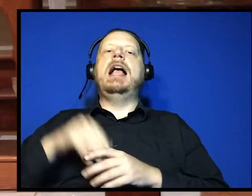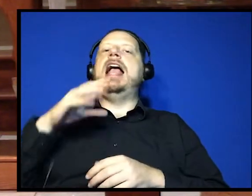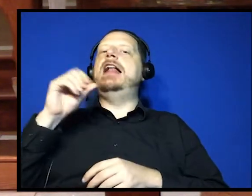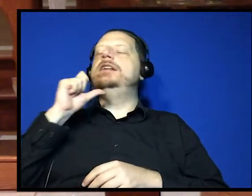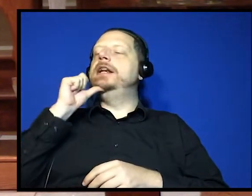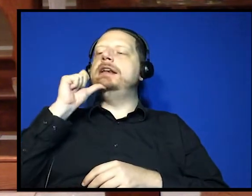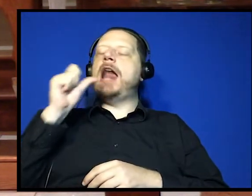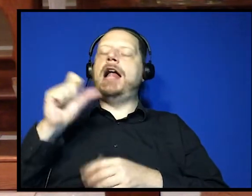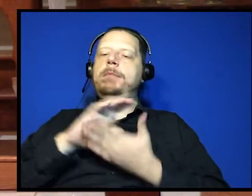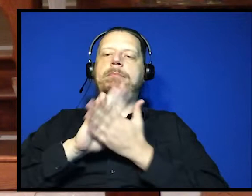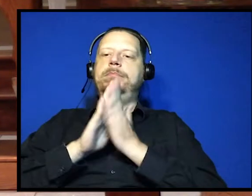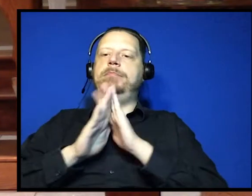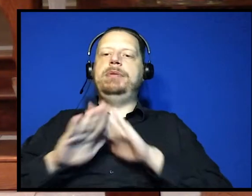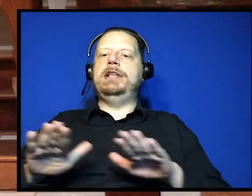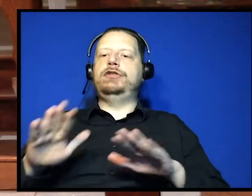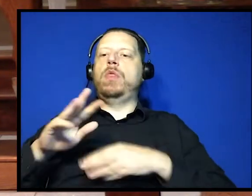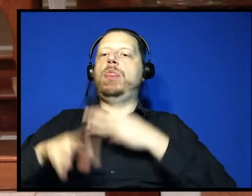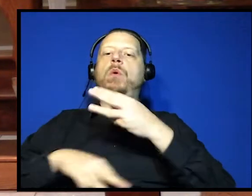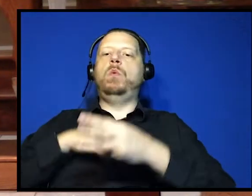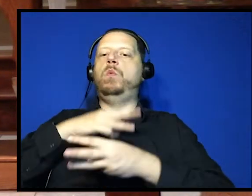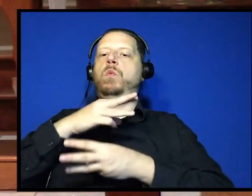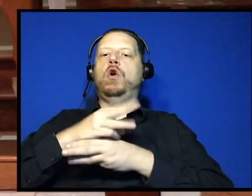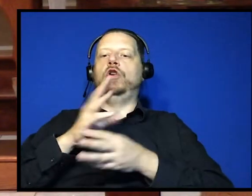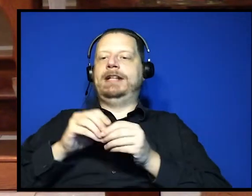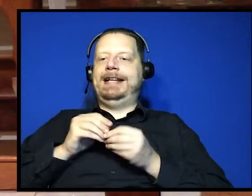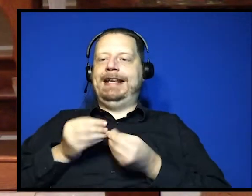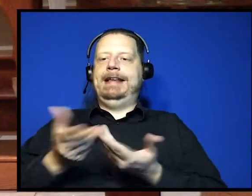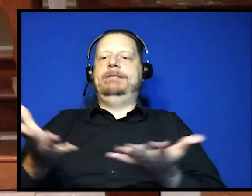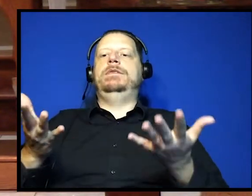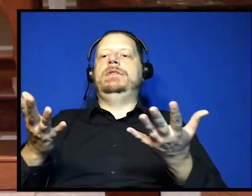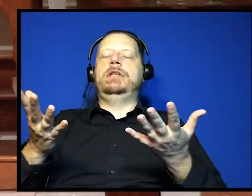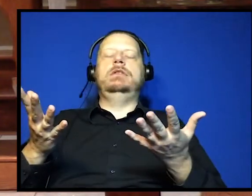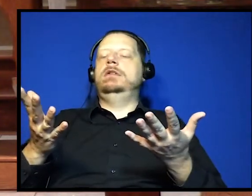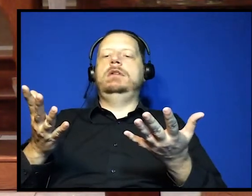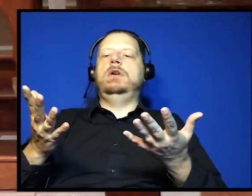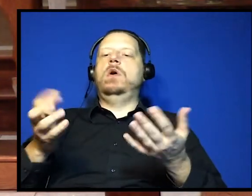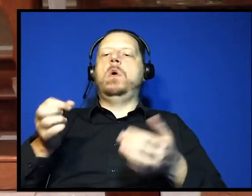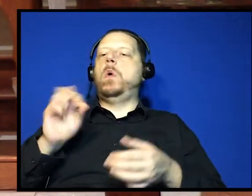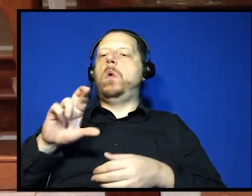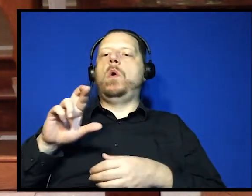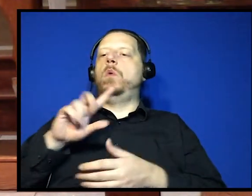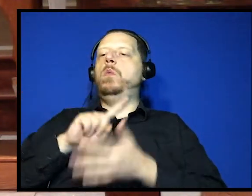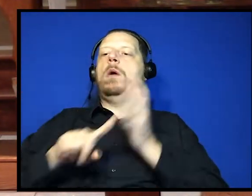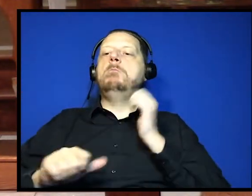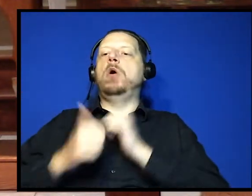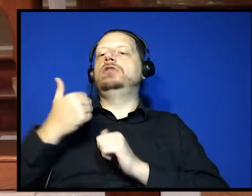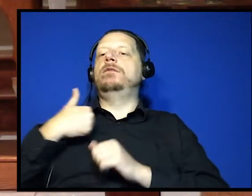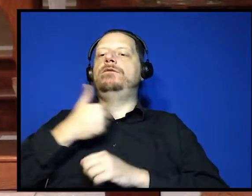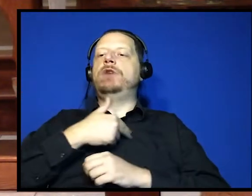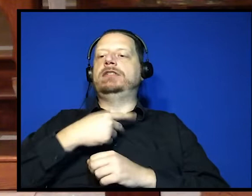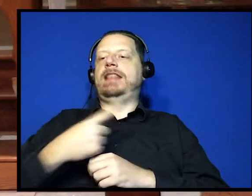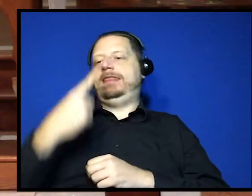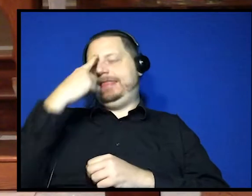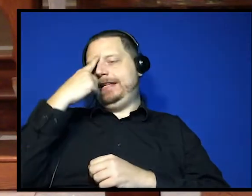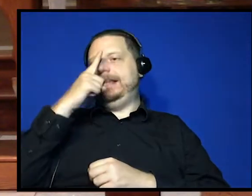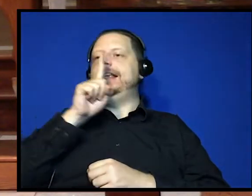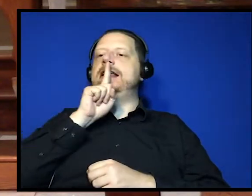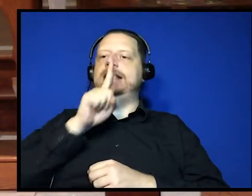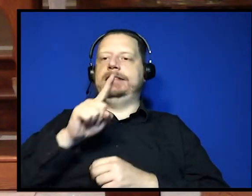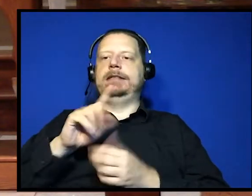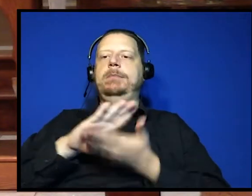And it was not the peace that the world gives, or what most of us would consider to